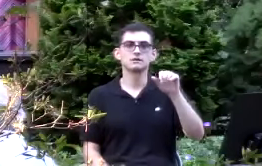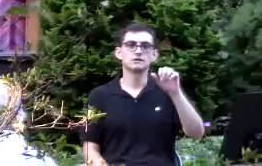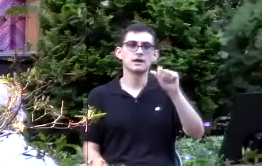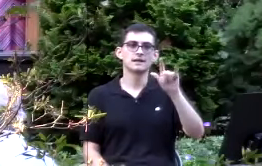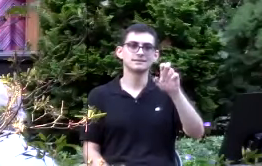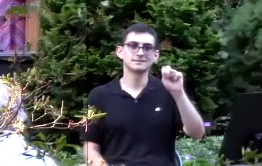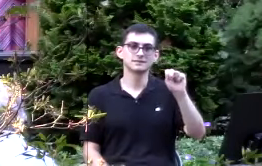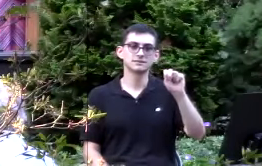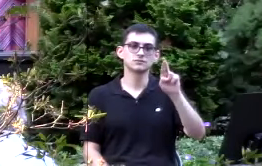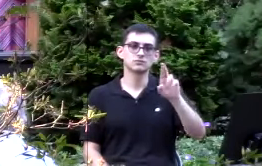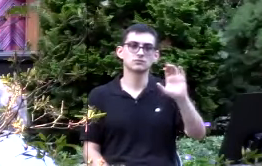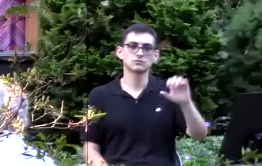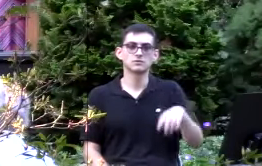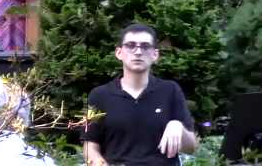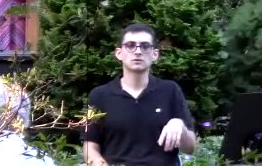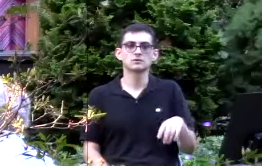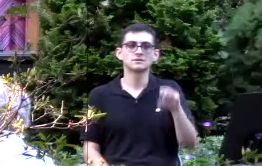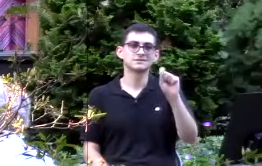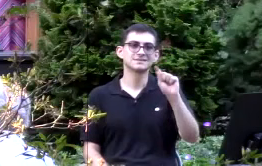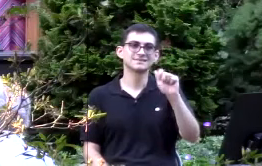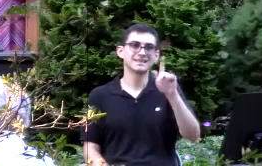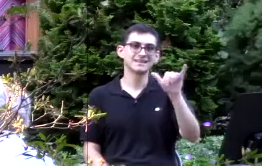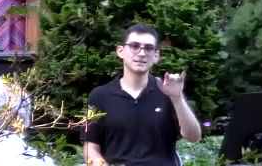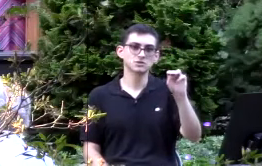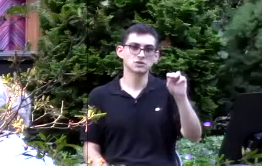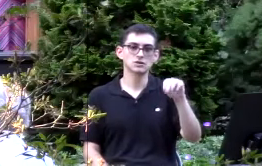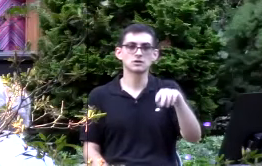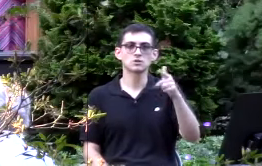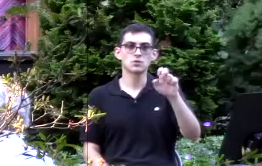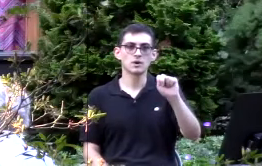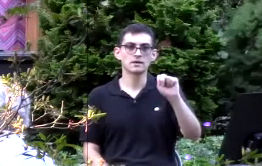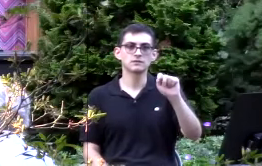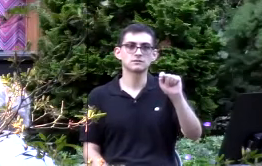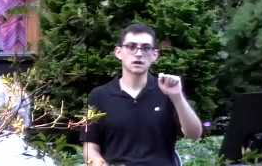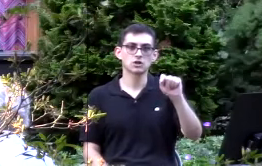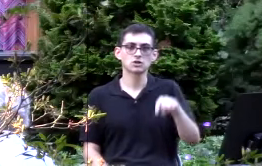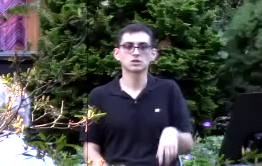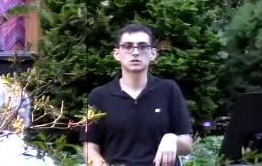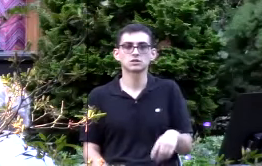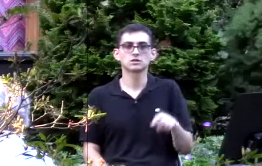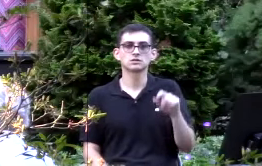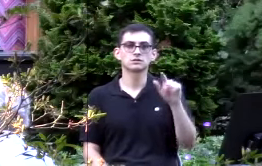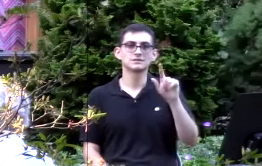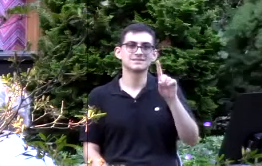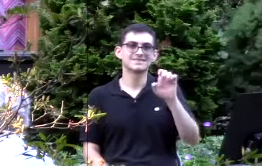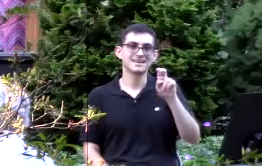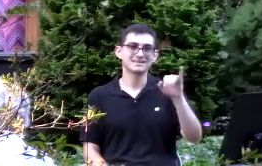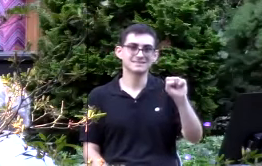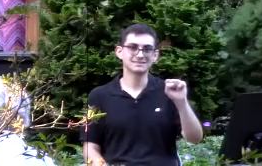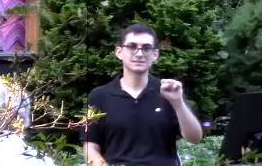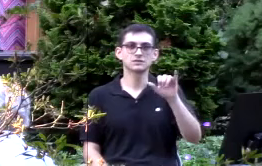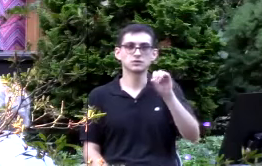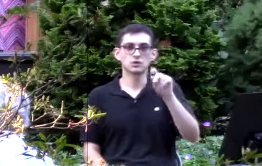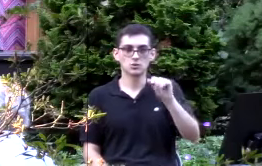Sakelli, Sarah Postelnik, Stanley Niskoda, Gwen Tucker, Dennis Linsner, Yoka